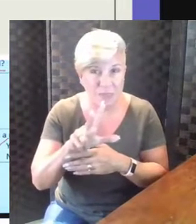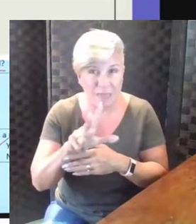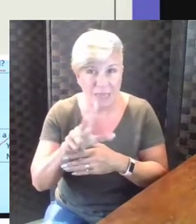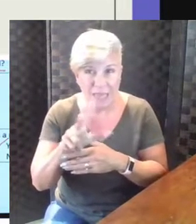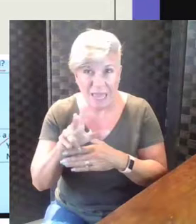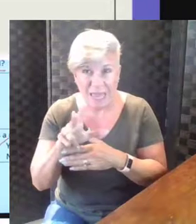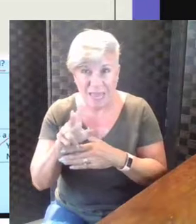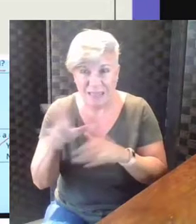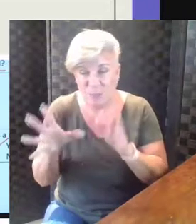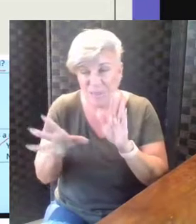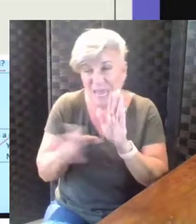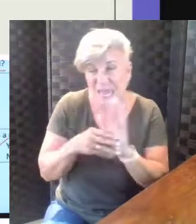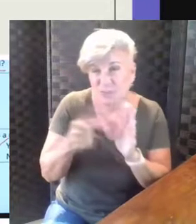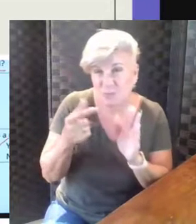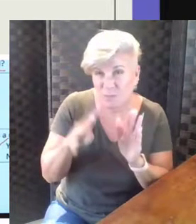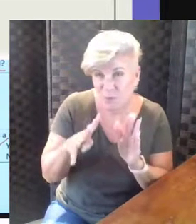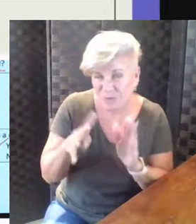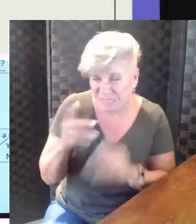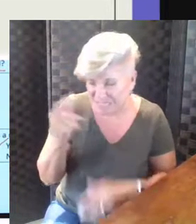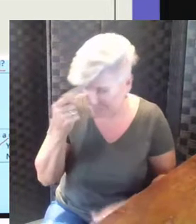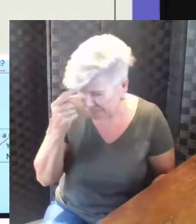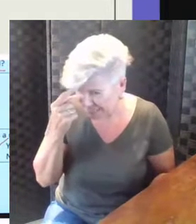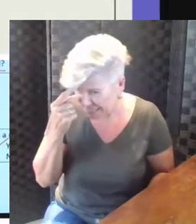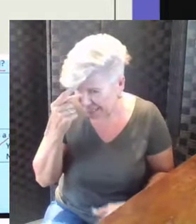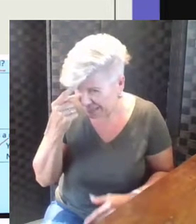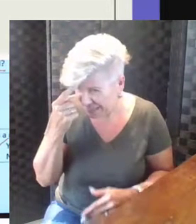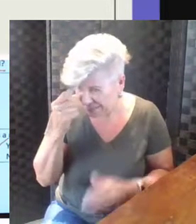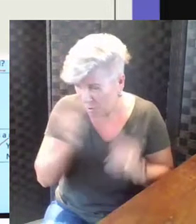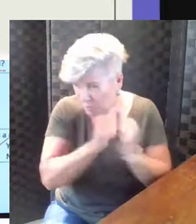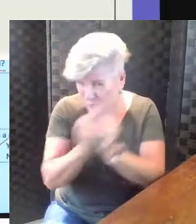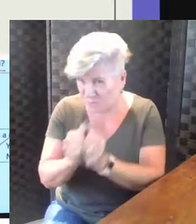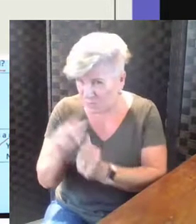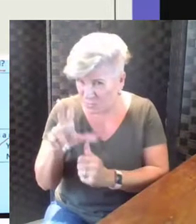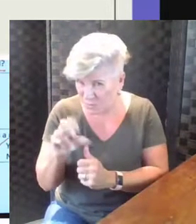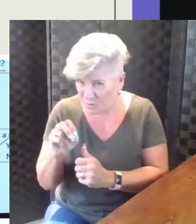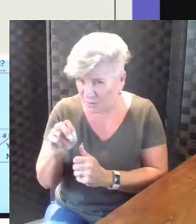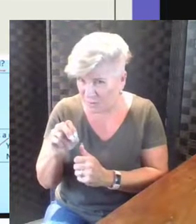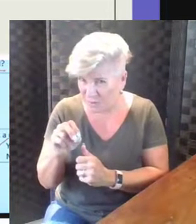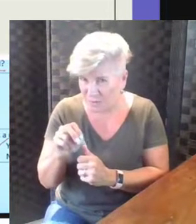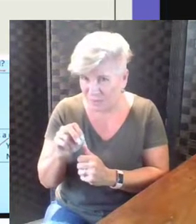and 24 bricks, would it make sense that in all there was 30?